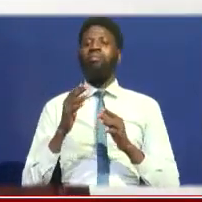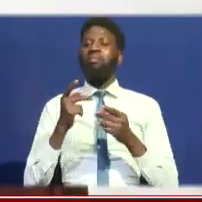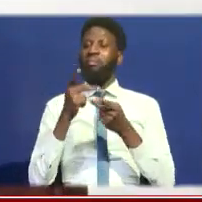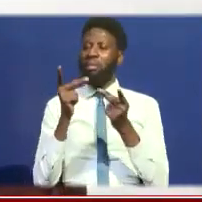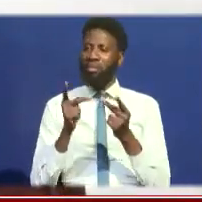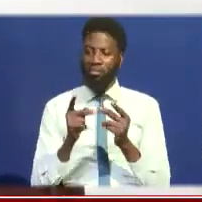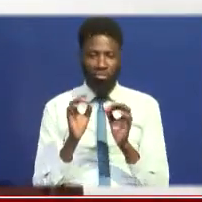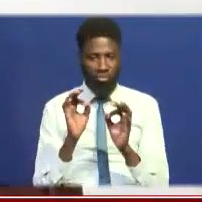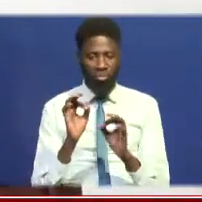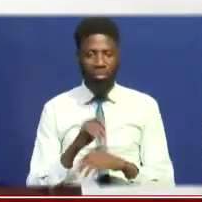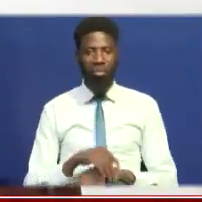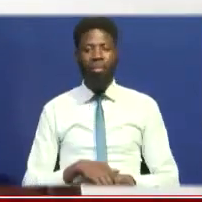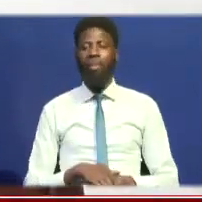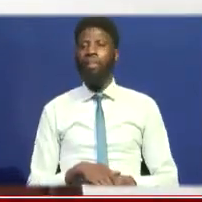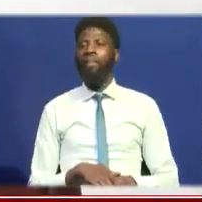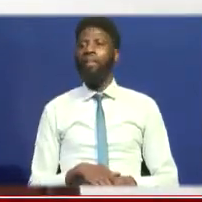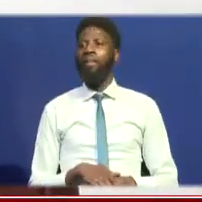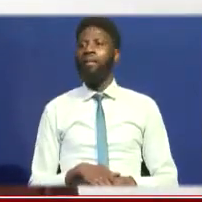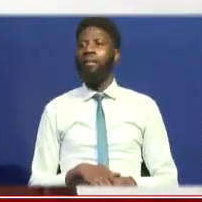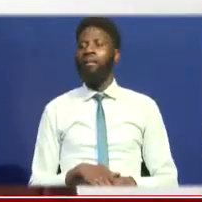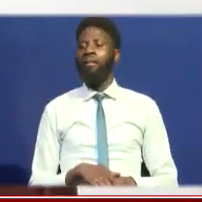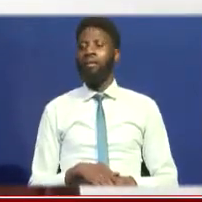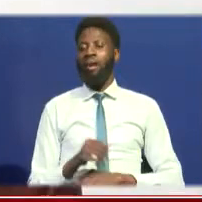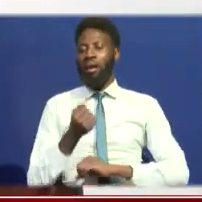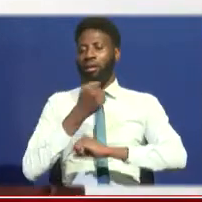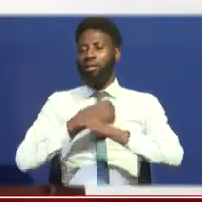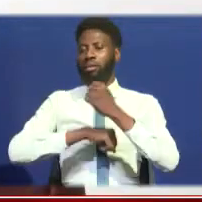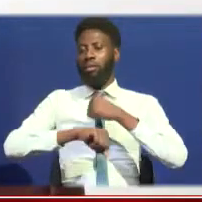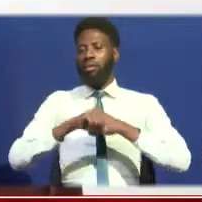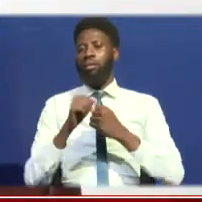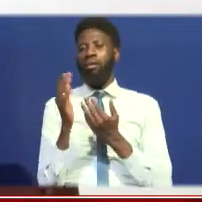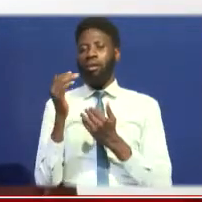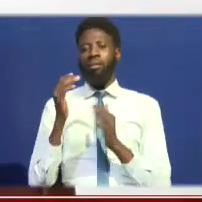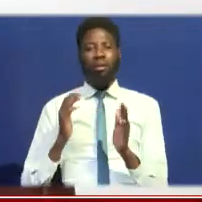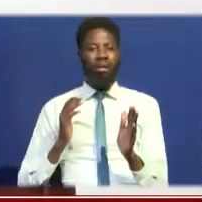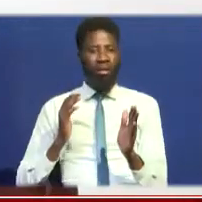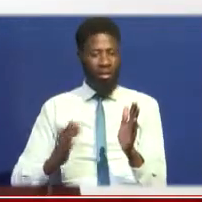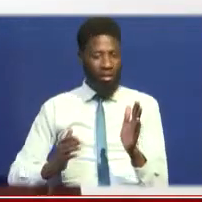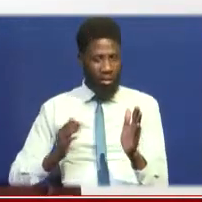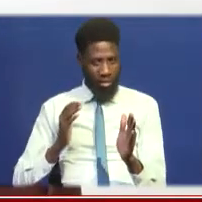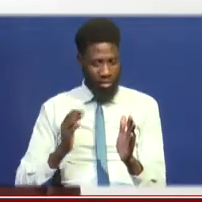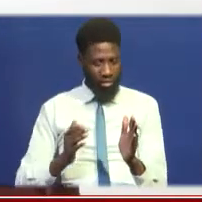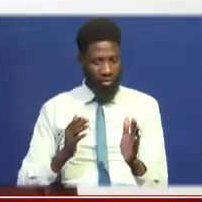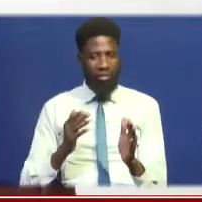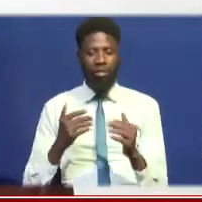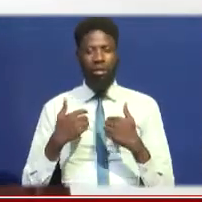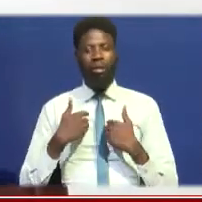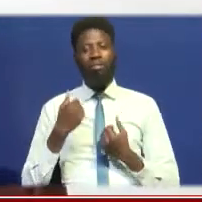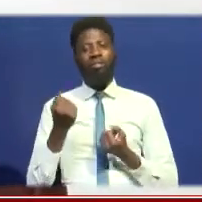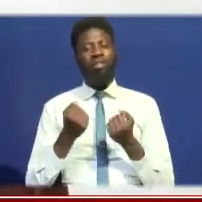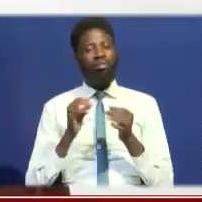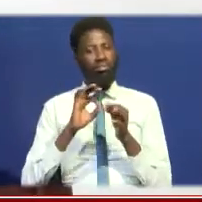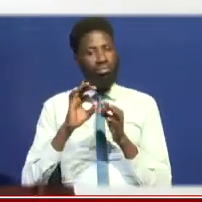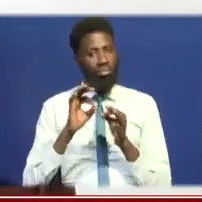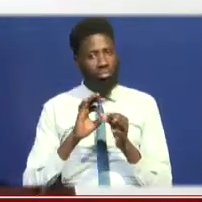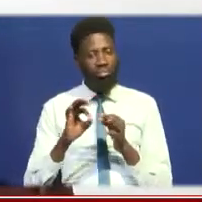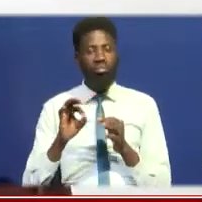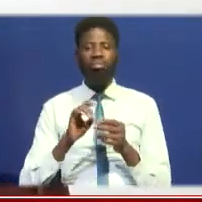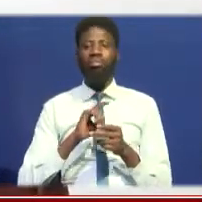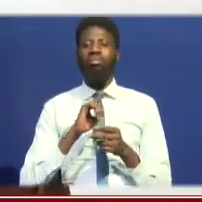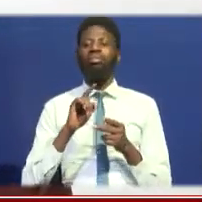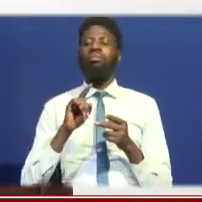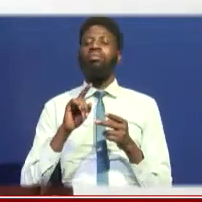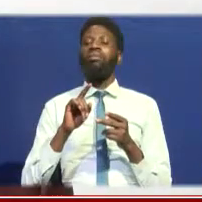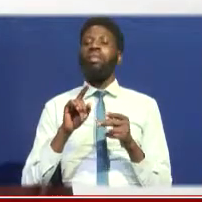the activities that are about to happen in Naivasha. We have the Safari Rally and we have Easter. To